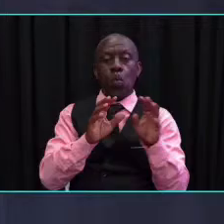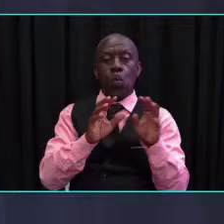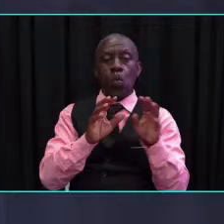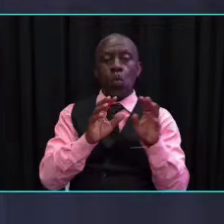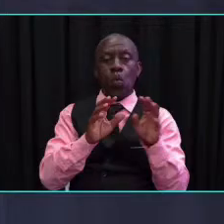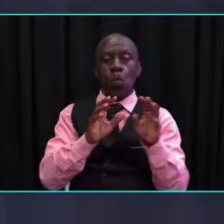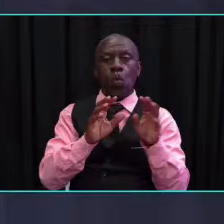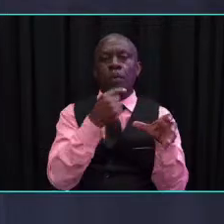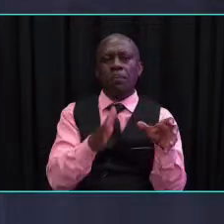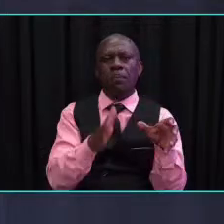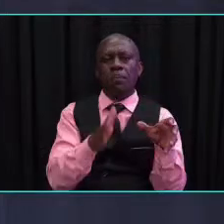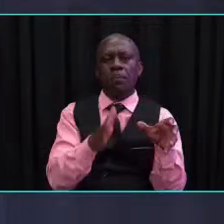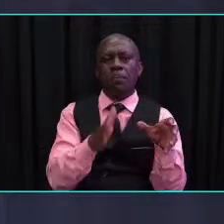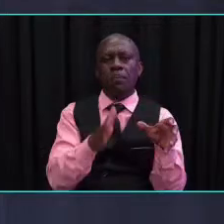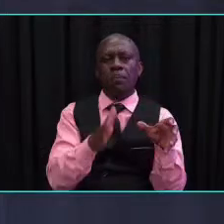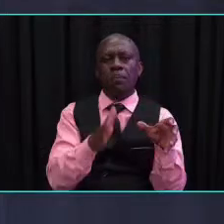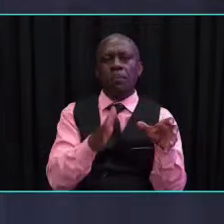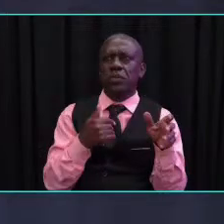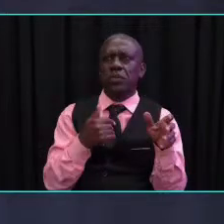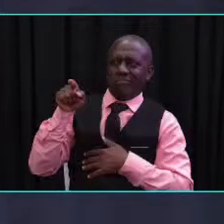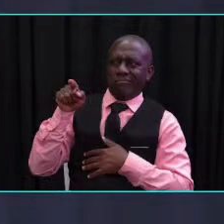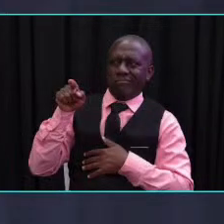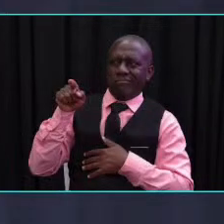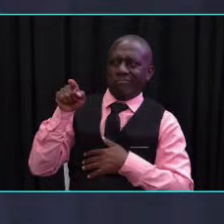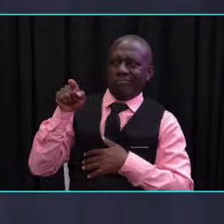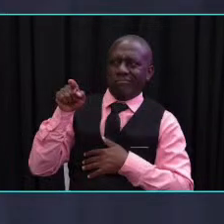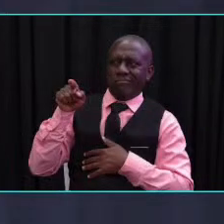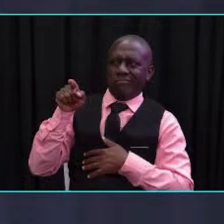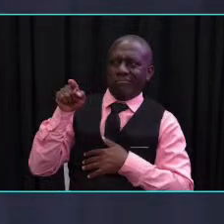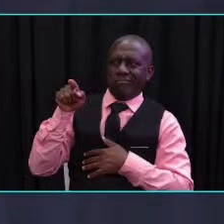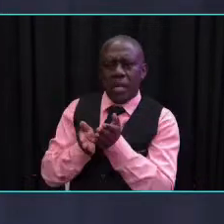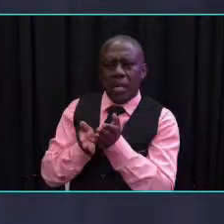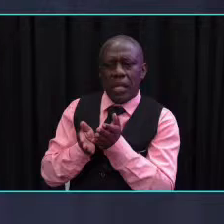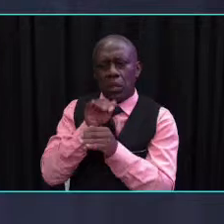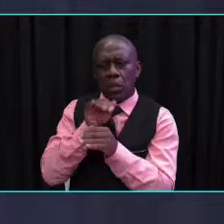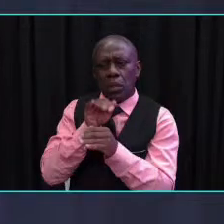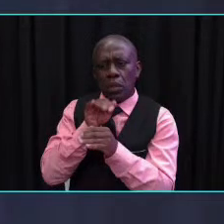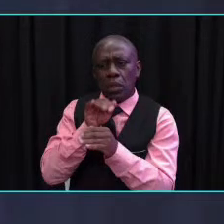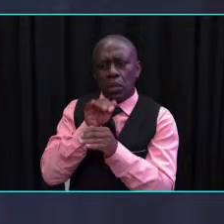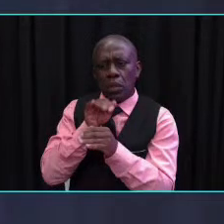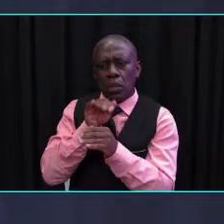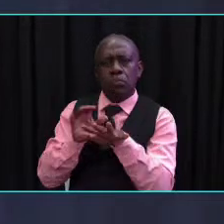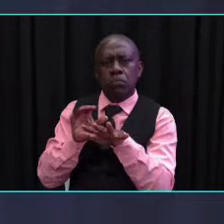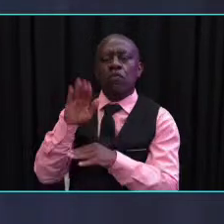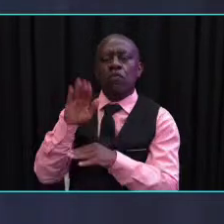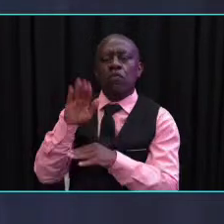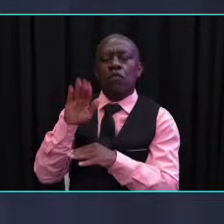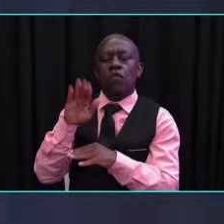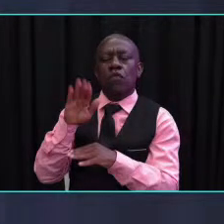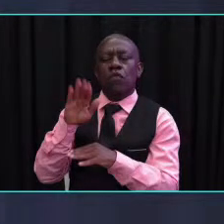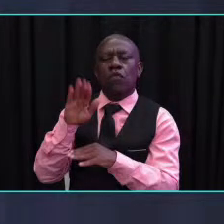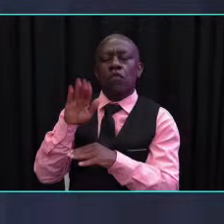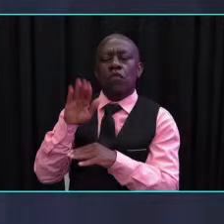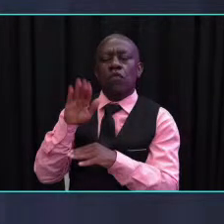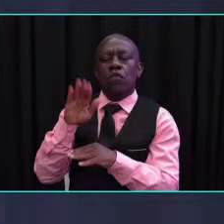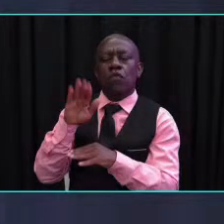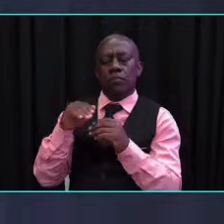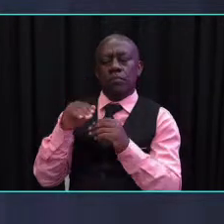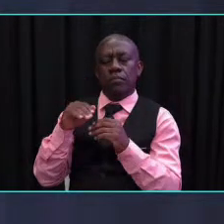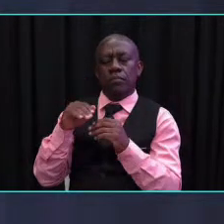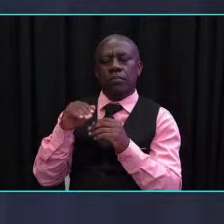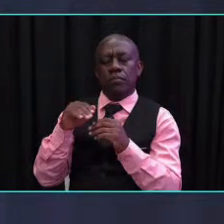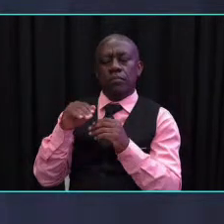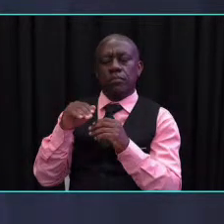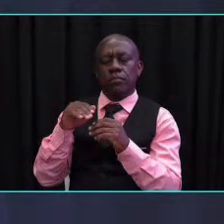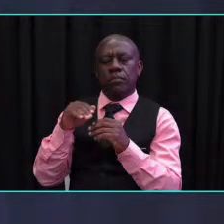and you are, how did you learn about shipping? You're not from the sea. And it's from the secondary school curriculum. That's how they learned about it, and therefore they were interested to